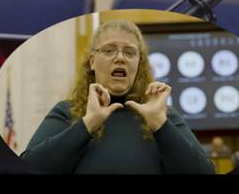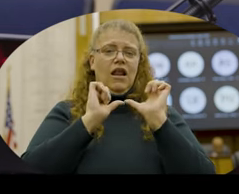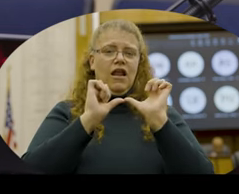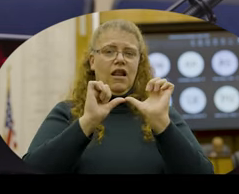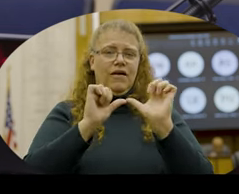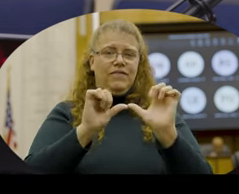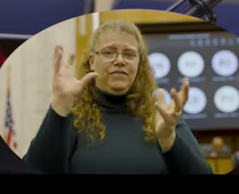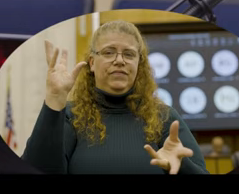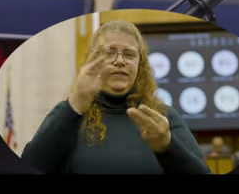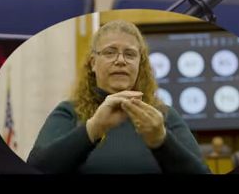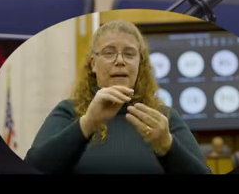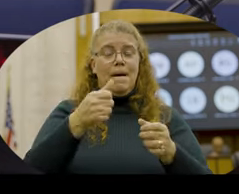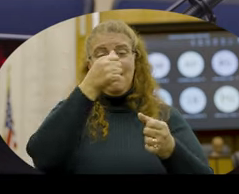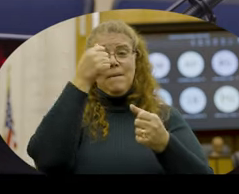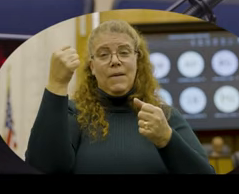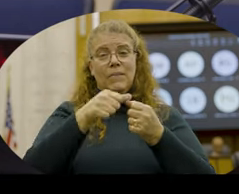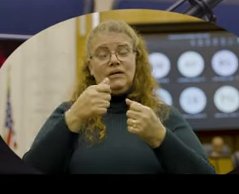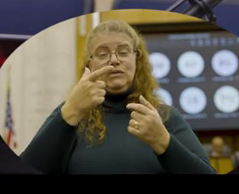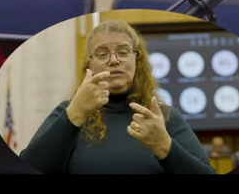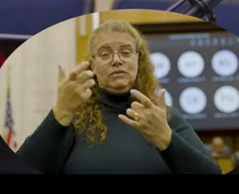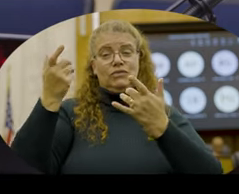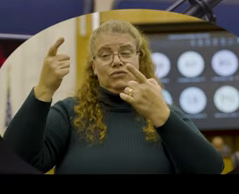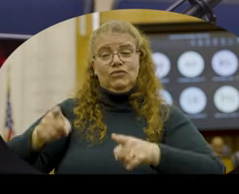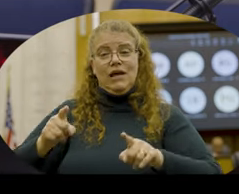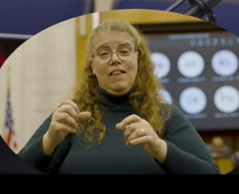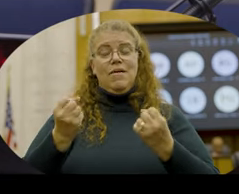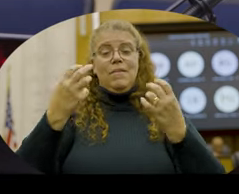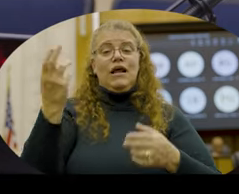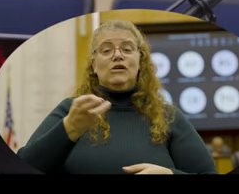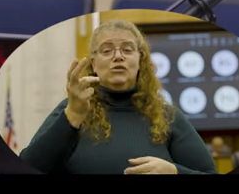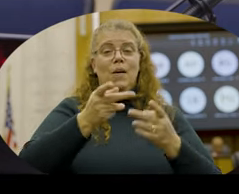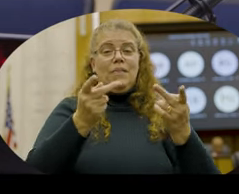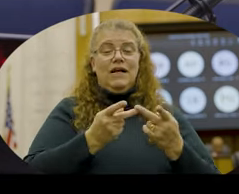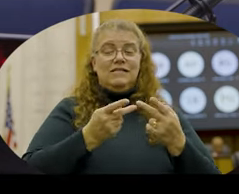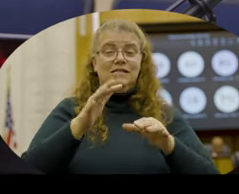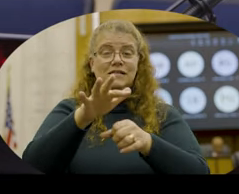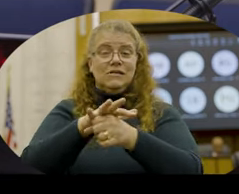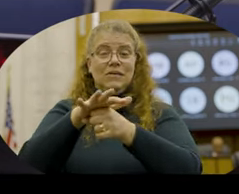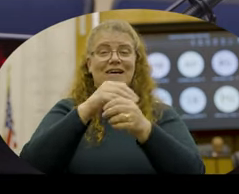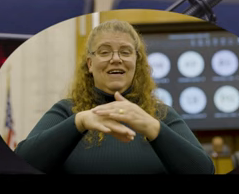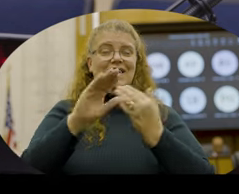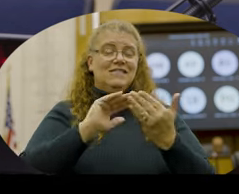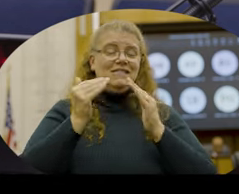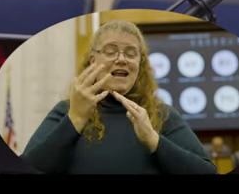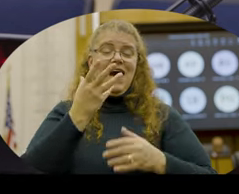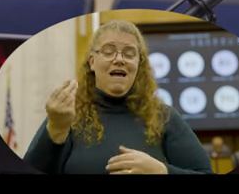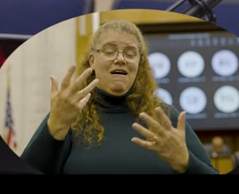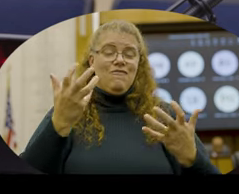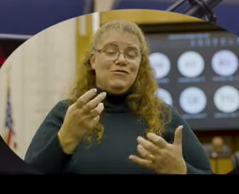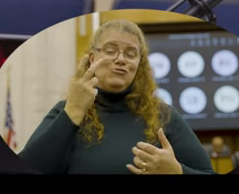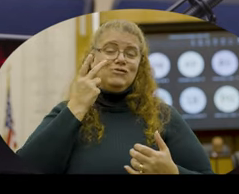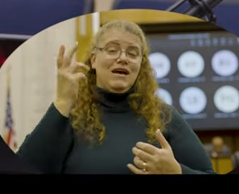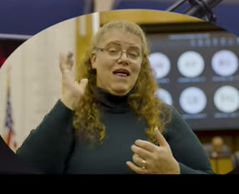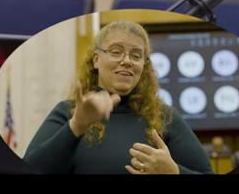to their jobs, to childcare, and to their homes. And that is why we are increasing our proposed contribution